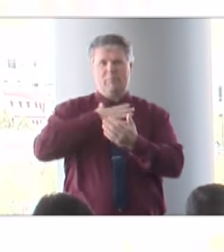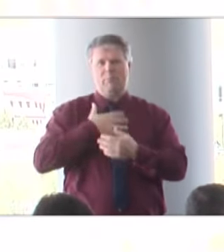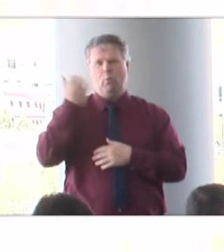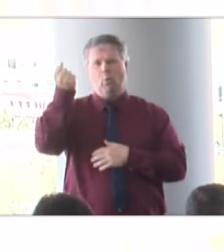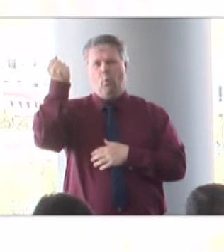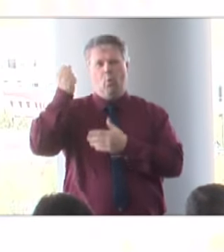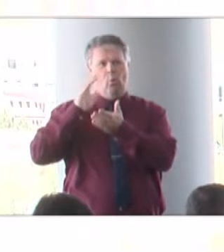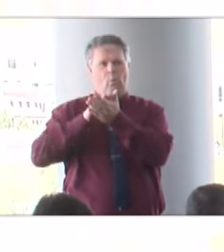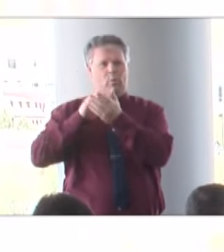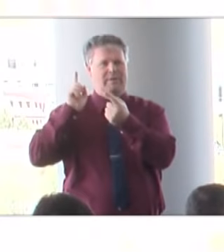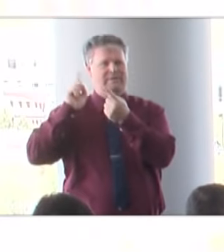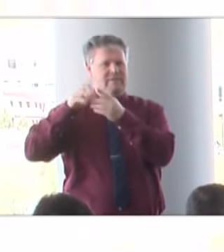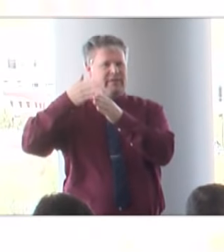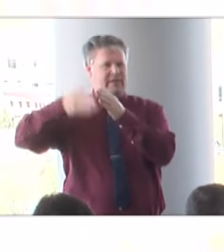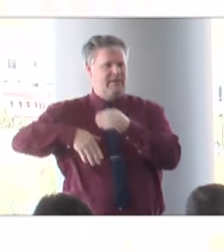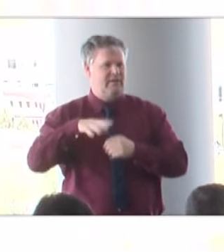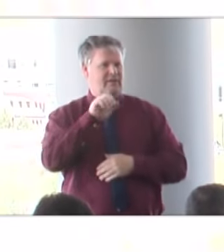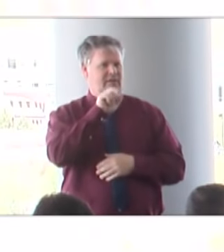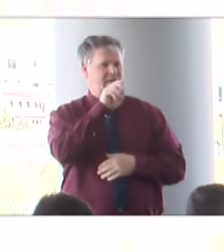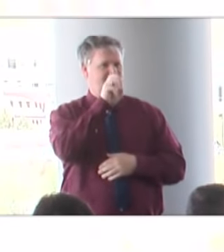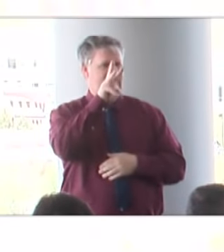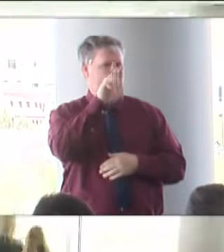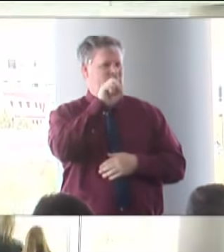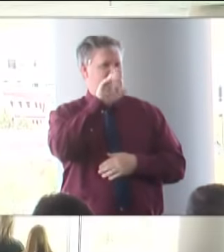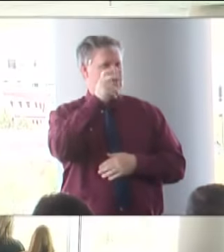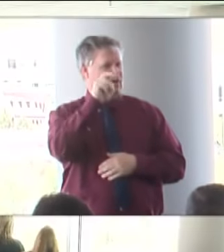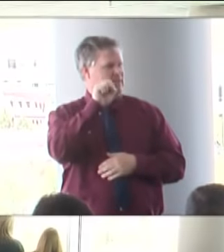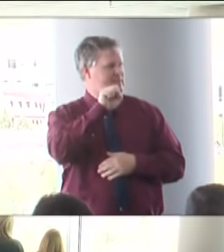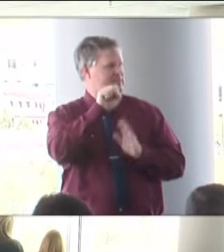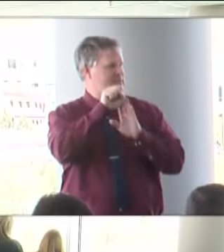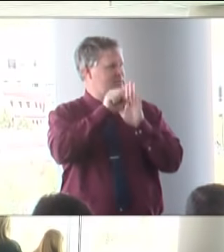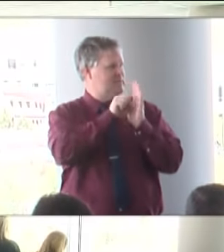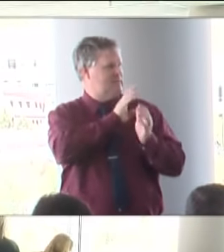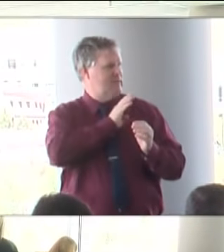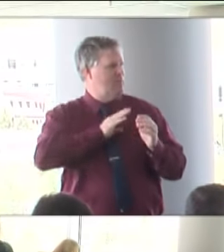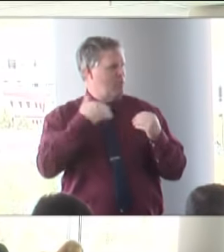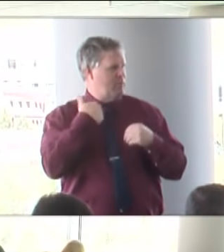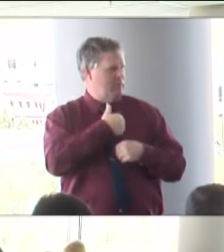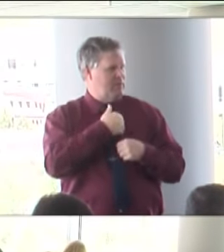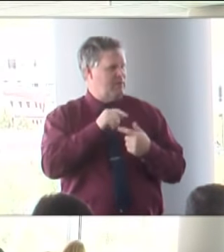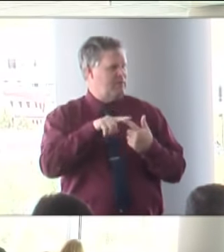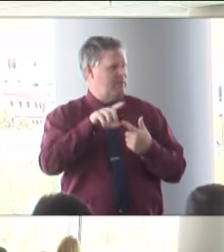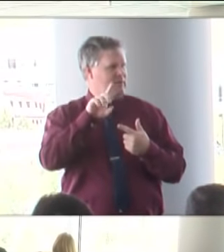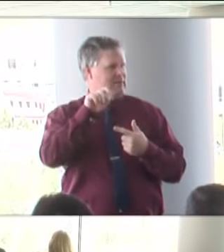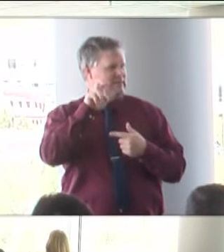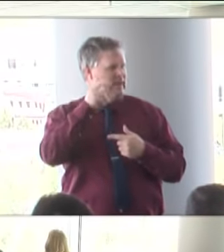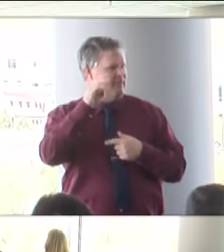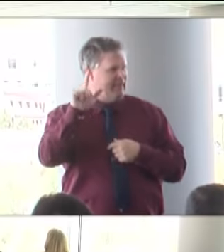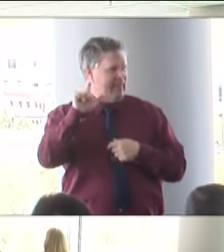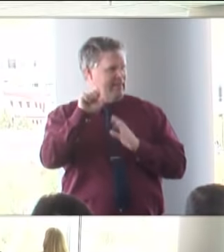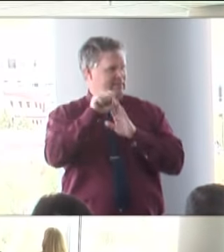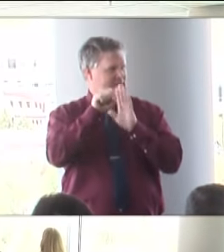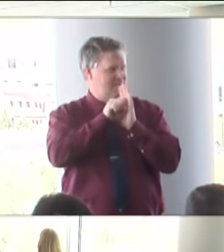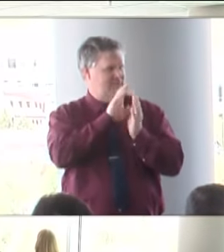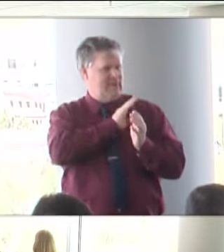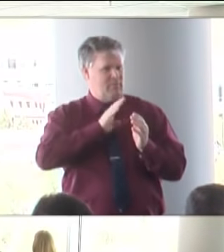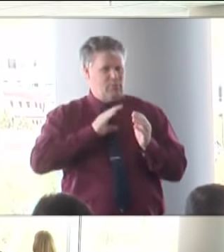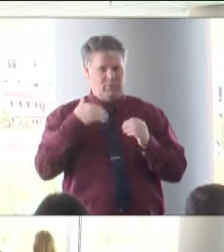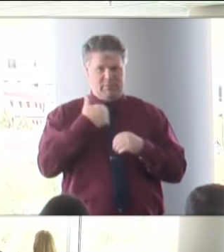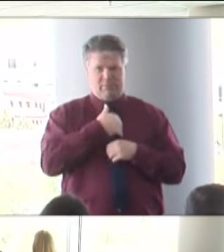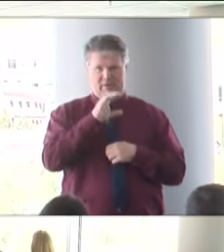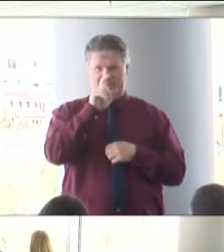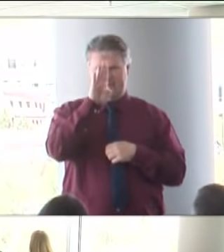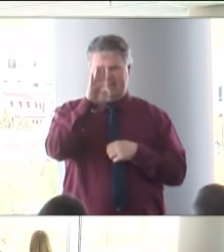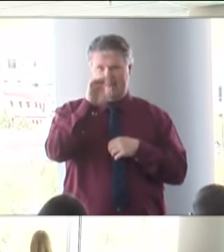applause until the end. Andrew Scoggin, State Board Member. Dave Hill, State Board Member. Caleb Smith,